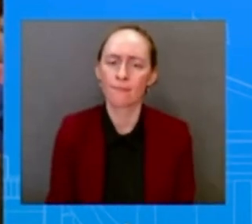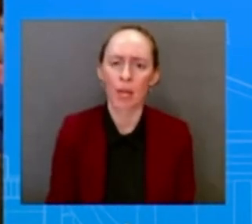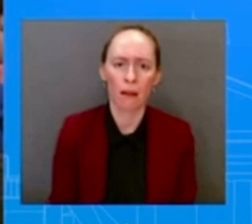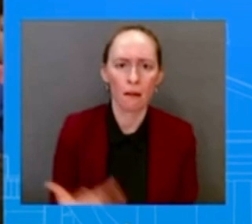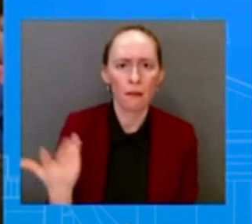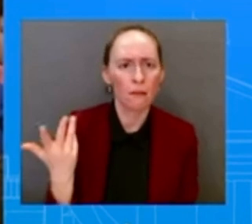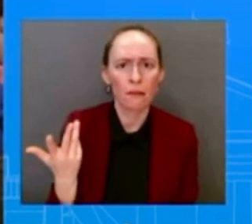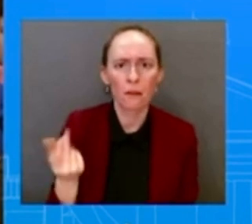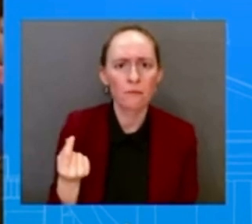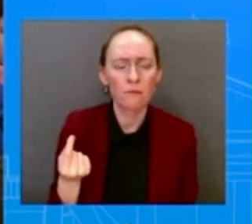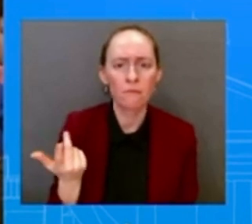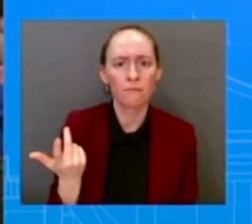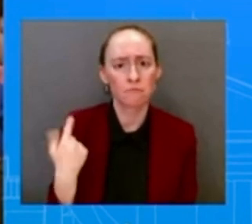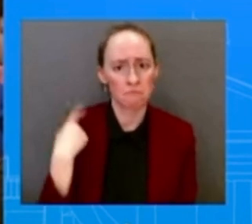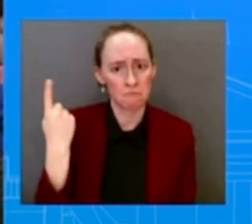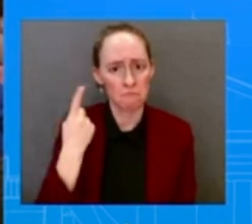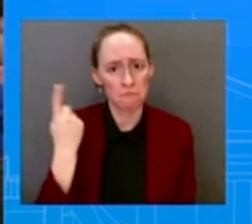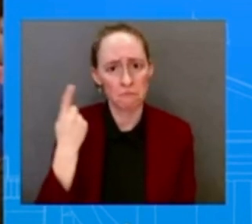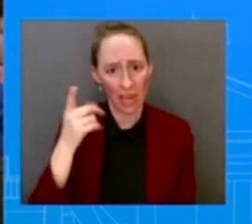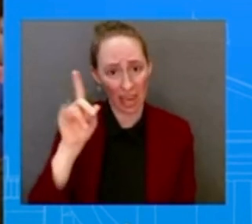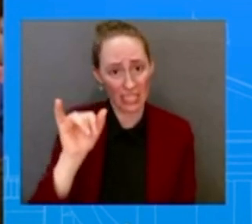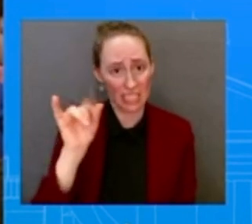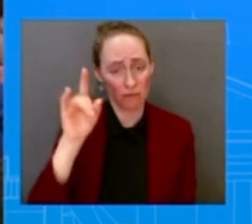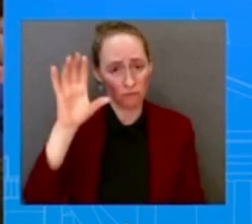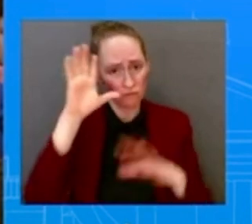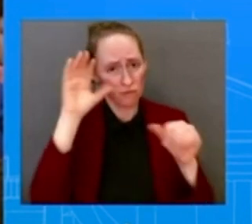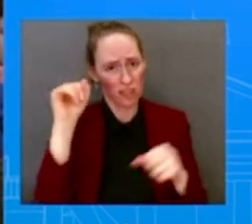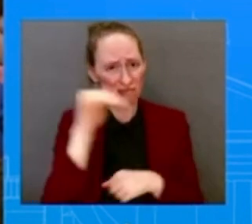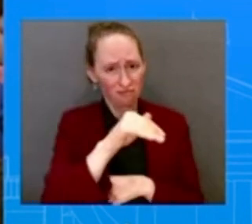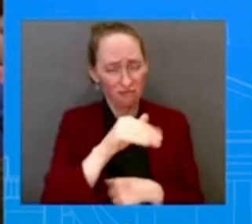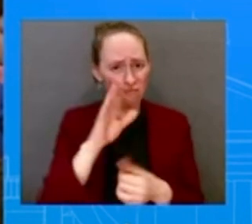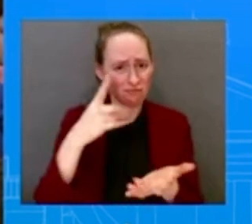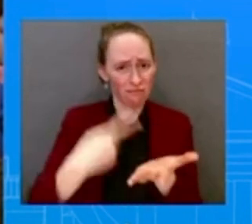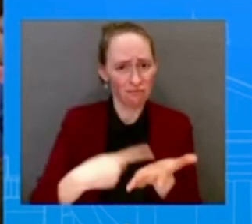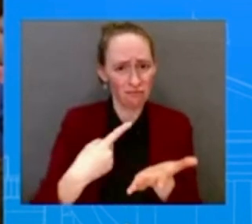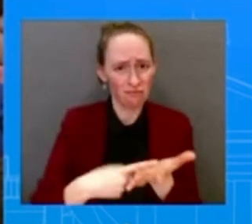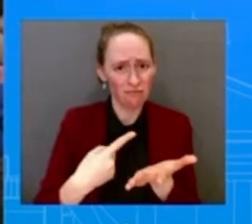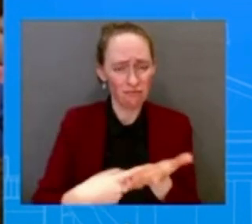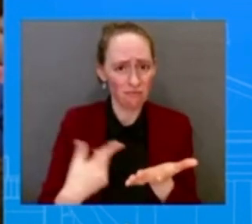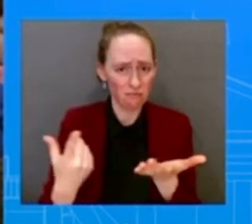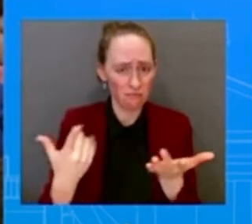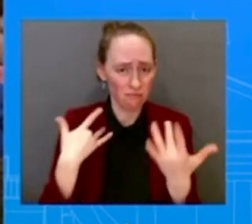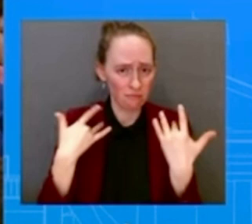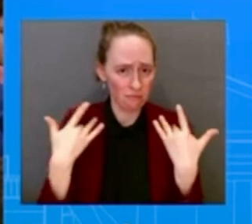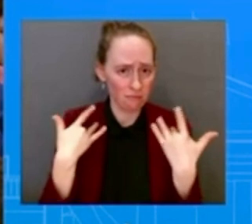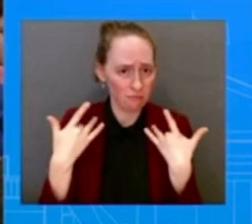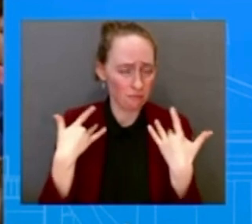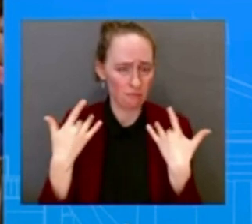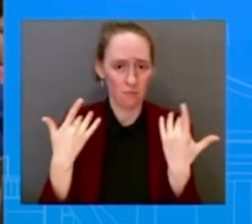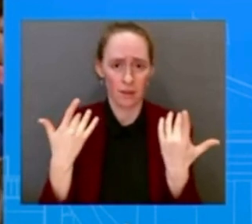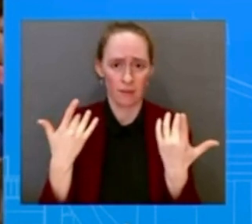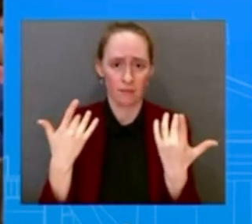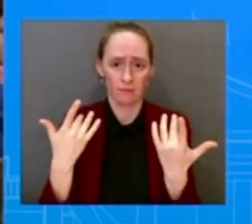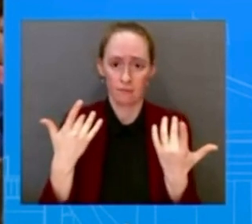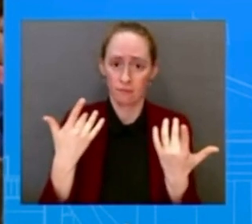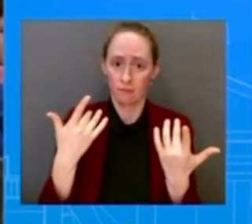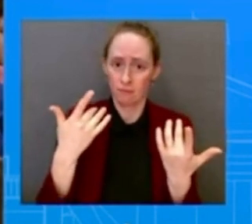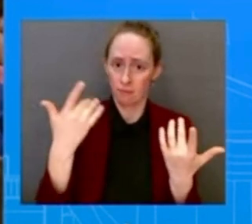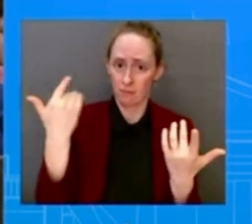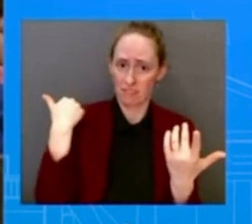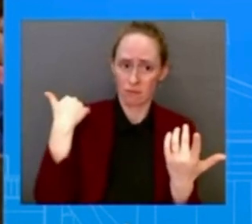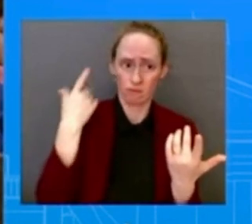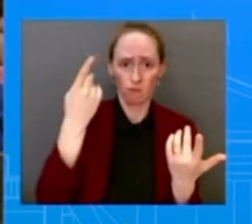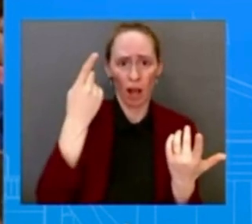last month. And if you can flesh out the President's promise to Mrs. Alconis. I know generally you don't like to say a whole lot about these kinds